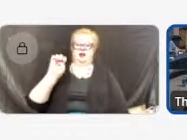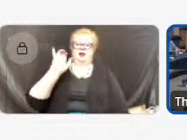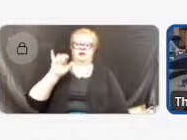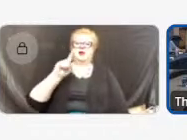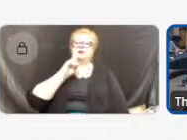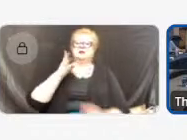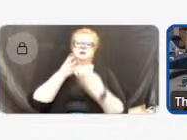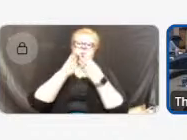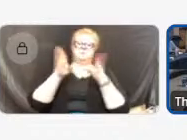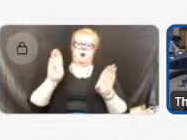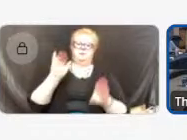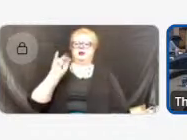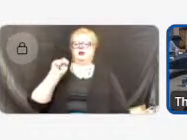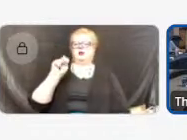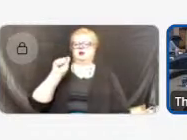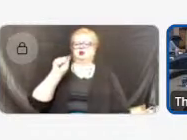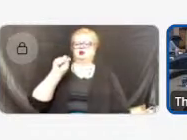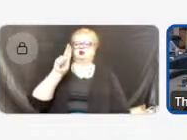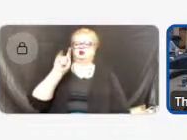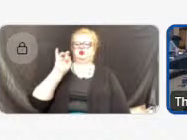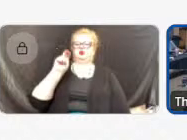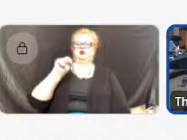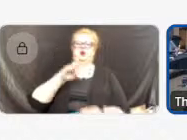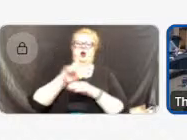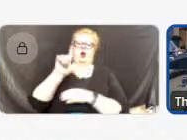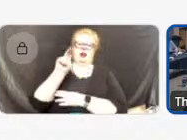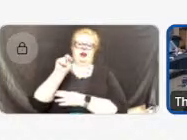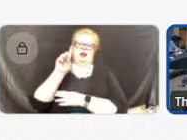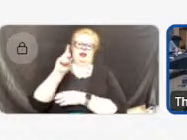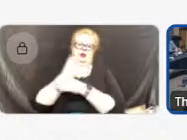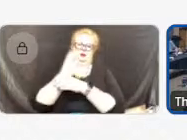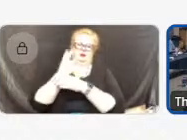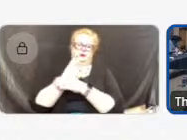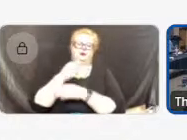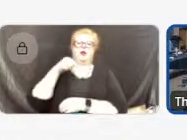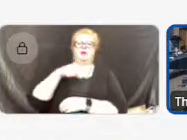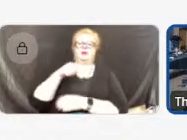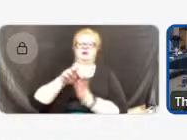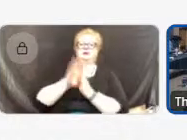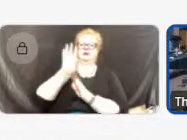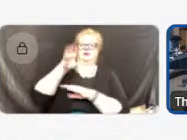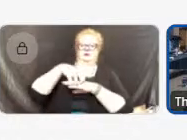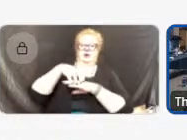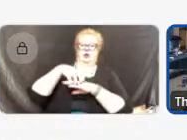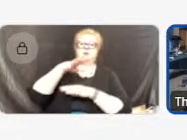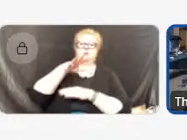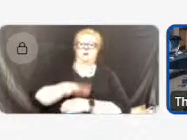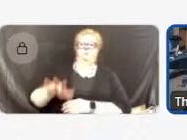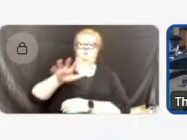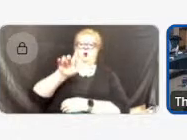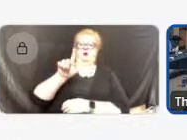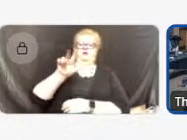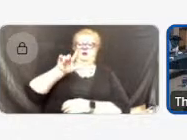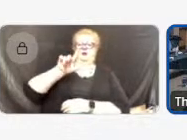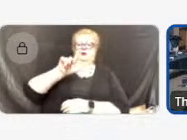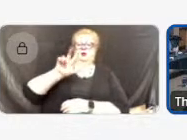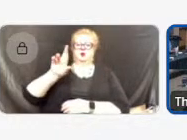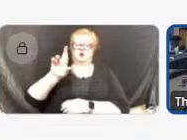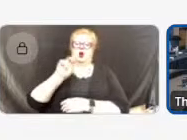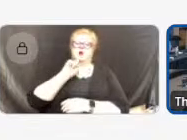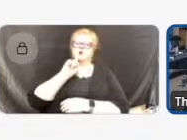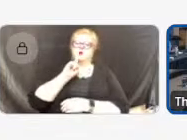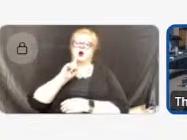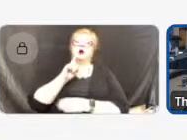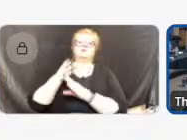land use plan. The development in this part of Little Rock was developed, a lot of it prior to